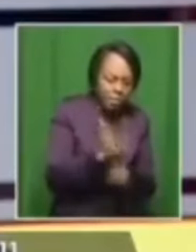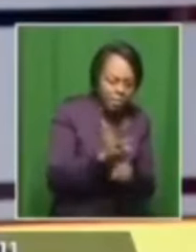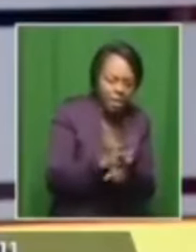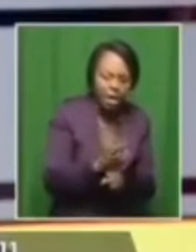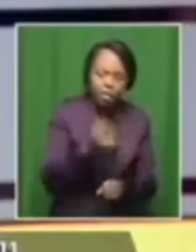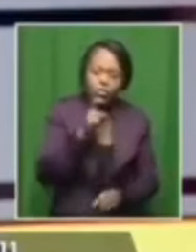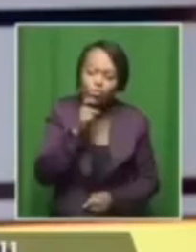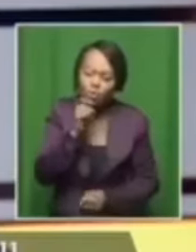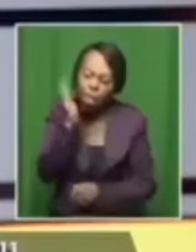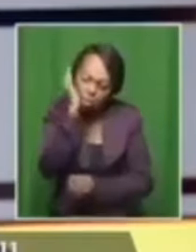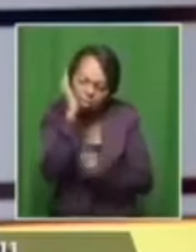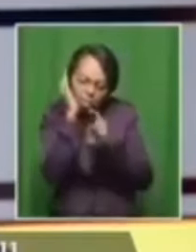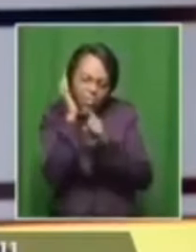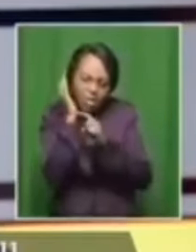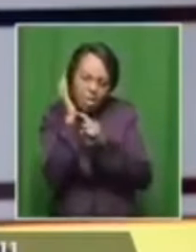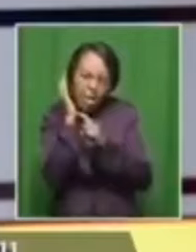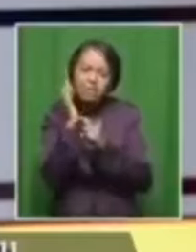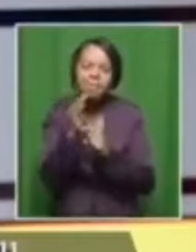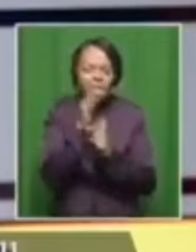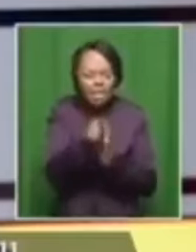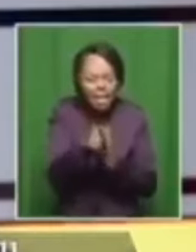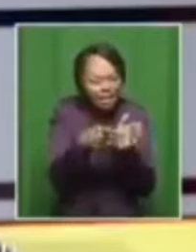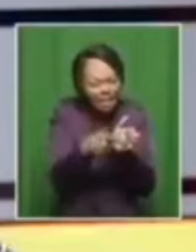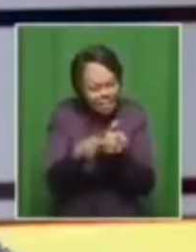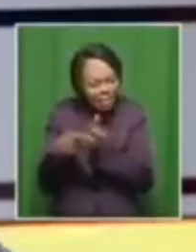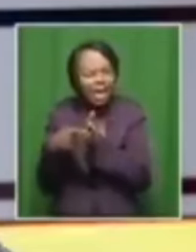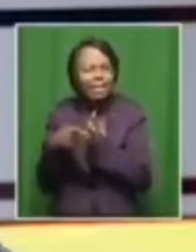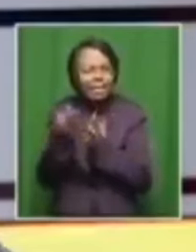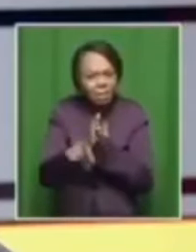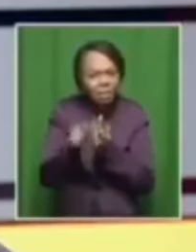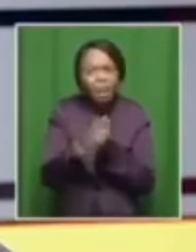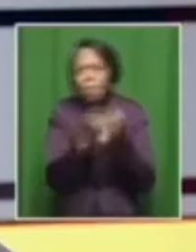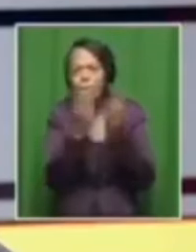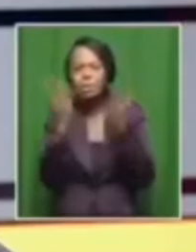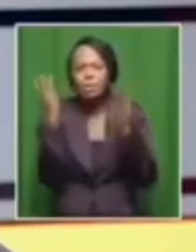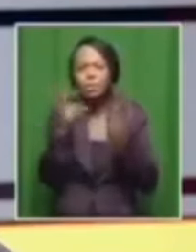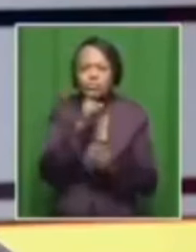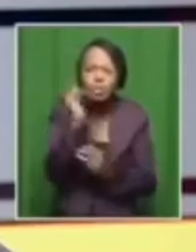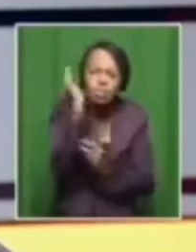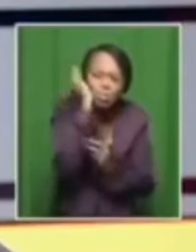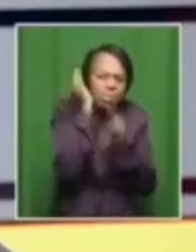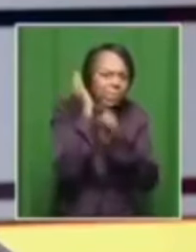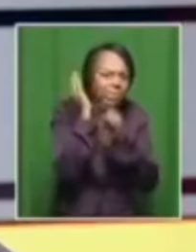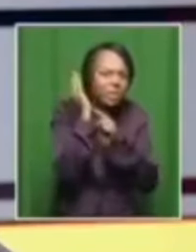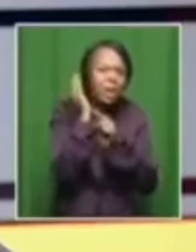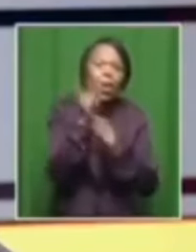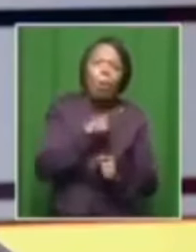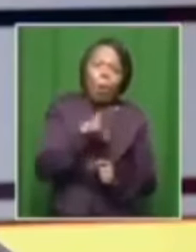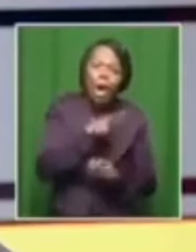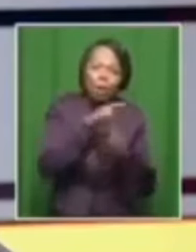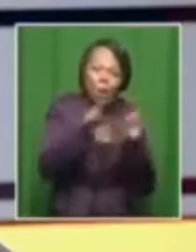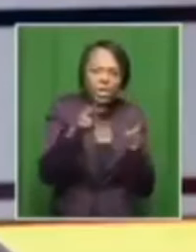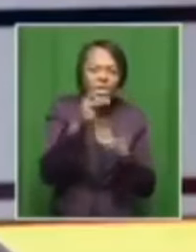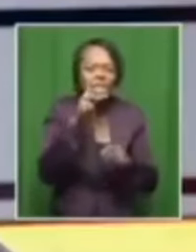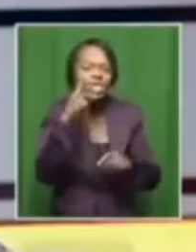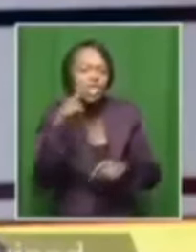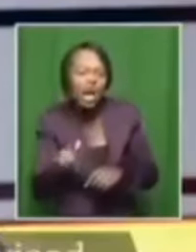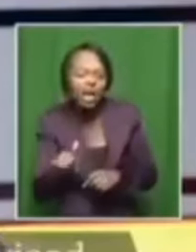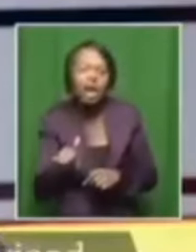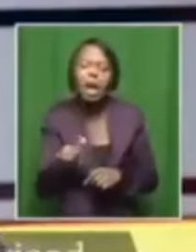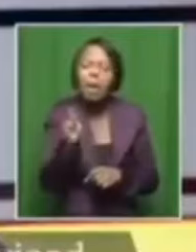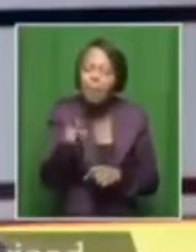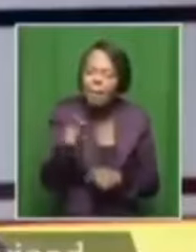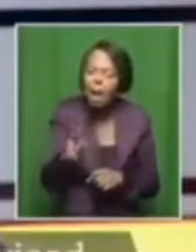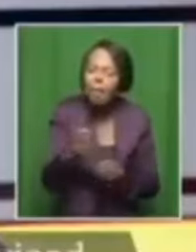phones that this is in demand. Why are we not looking at what is in demand in South Africa and produce it? And